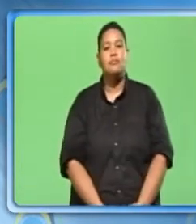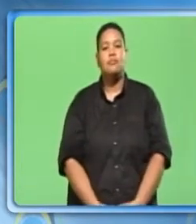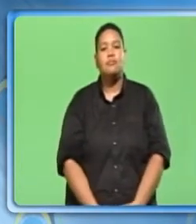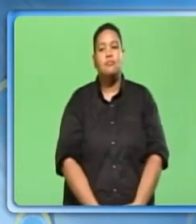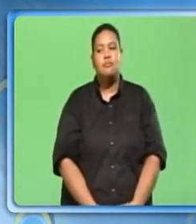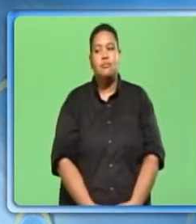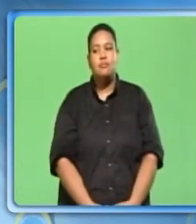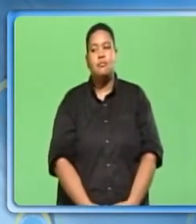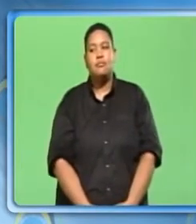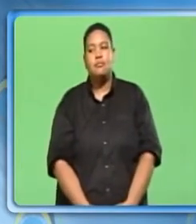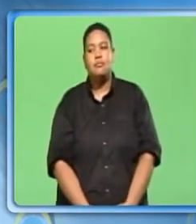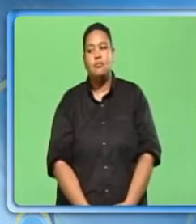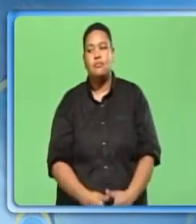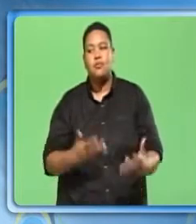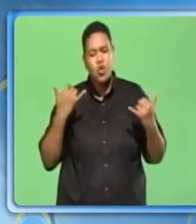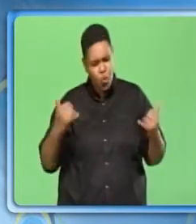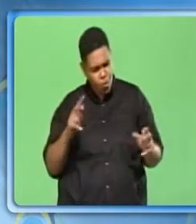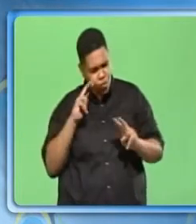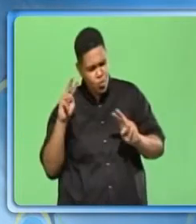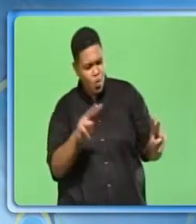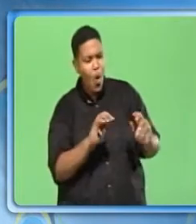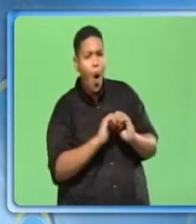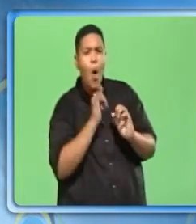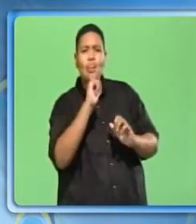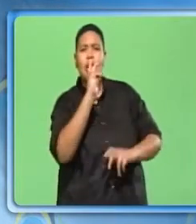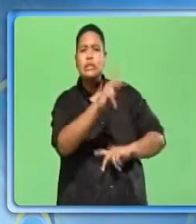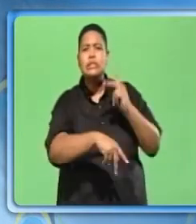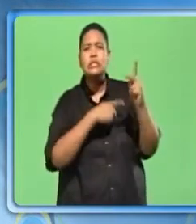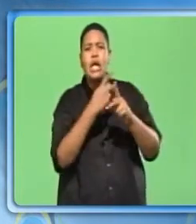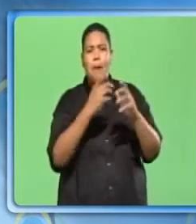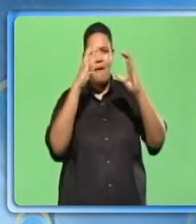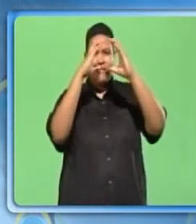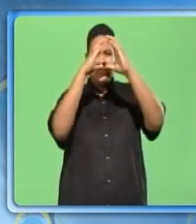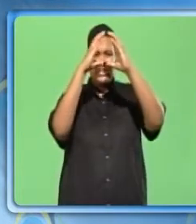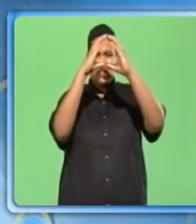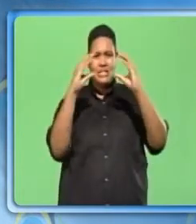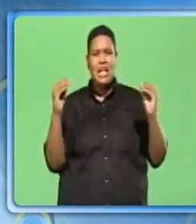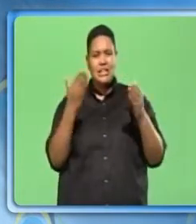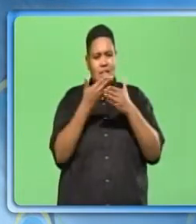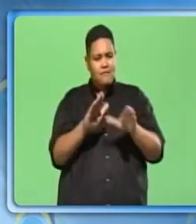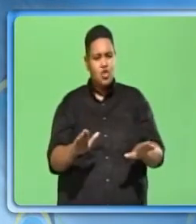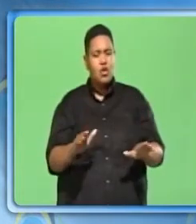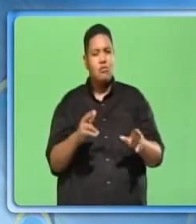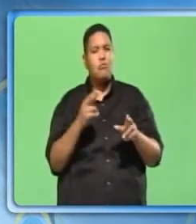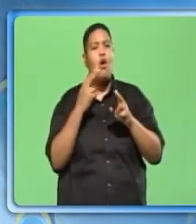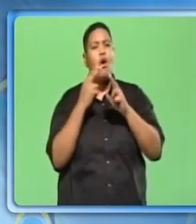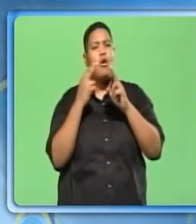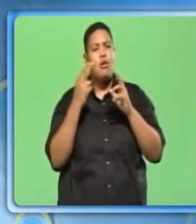Let us look how this type of cell division called mitosis occurs.